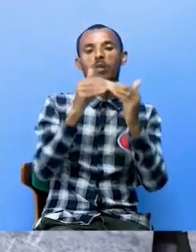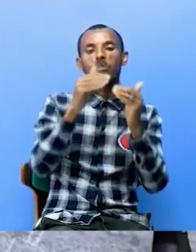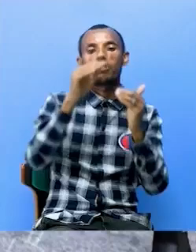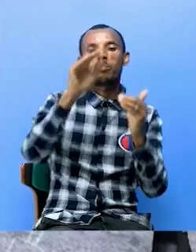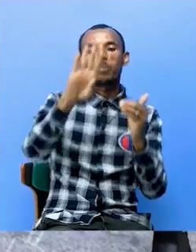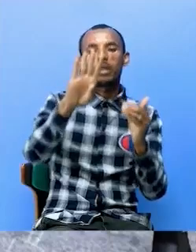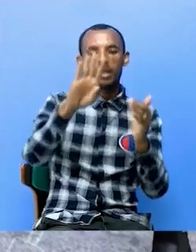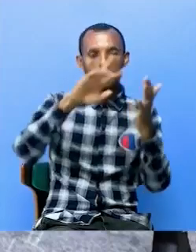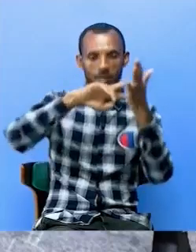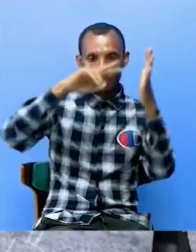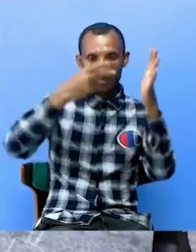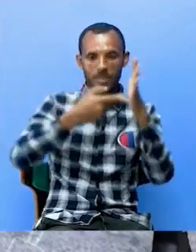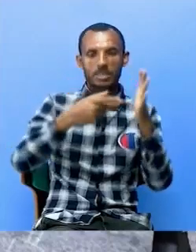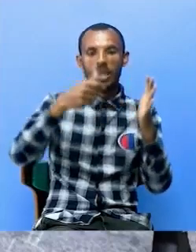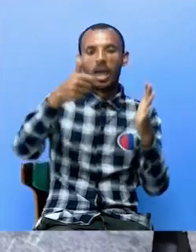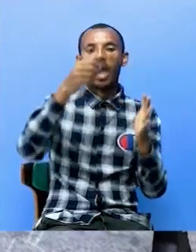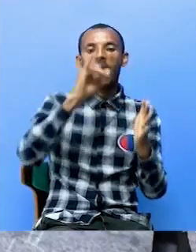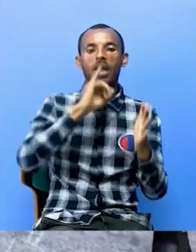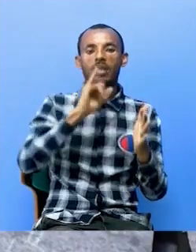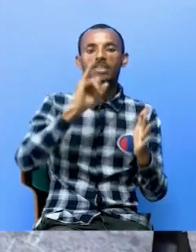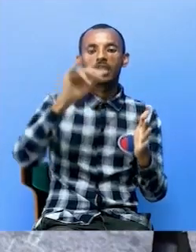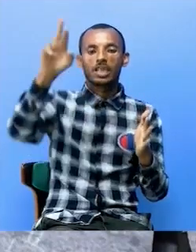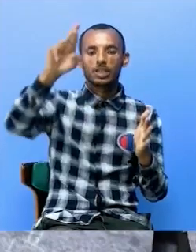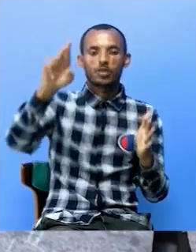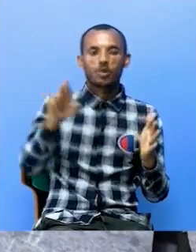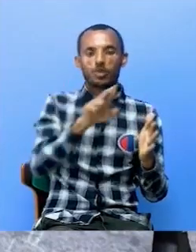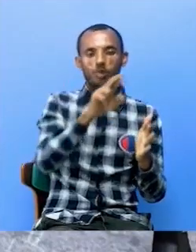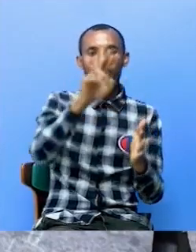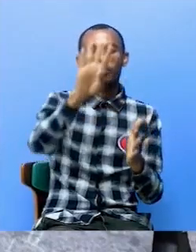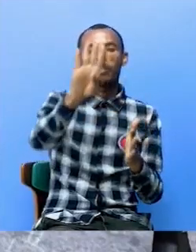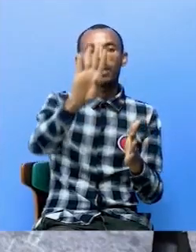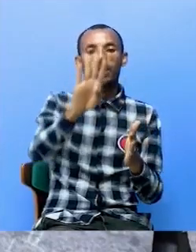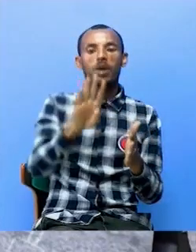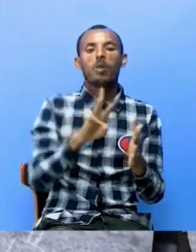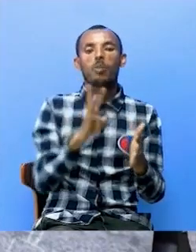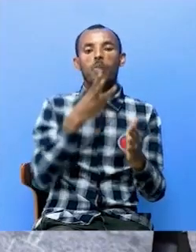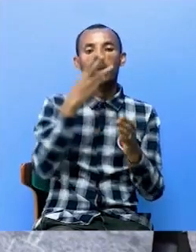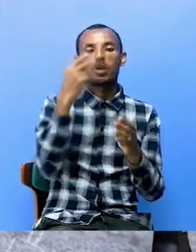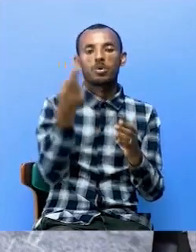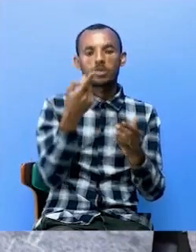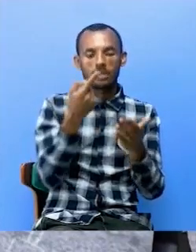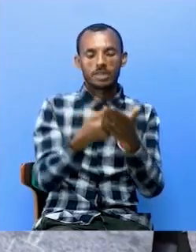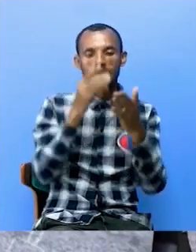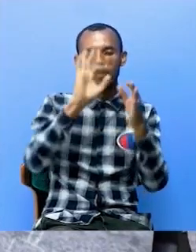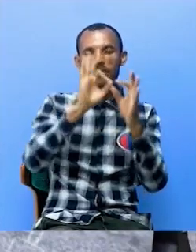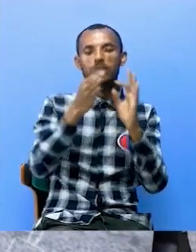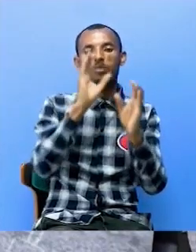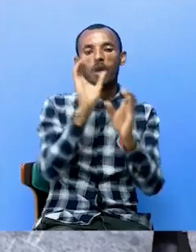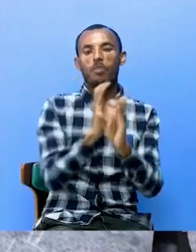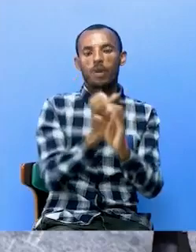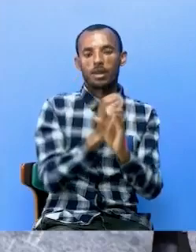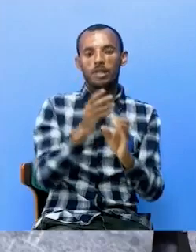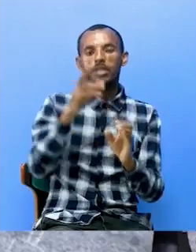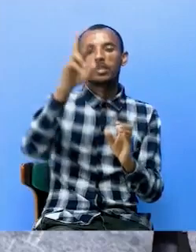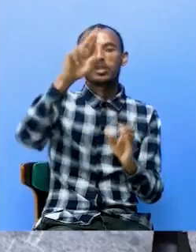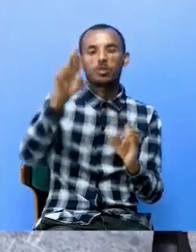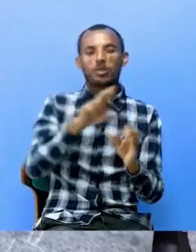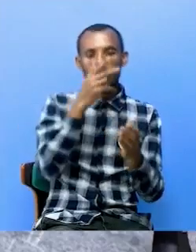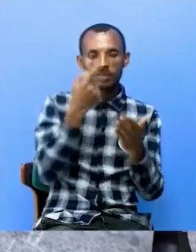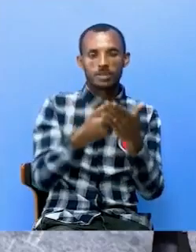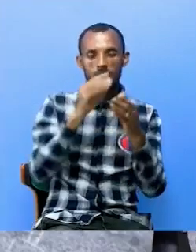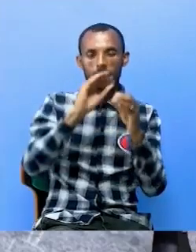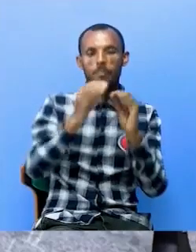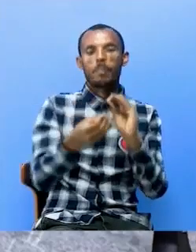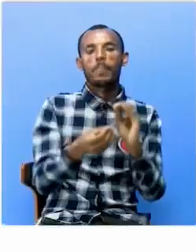b means a is square root of b. So we will apply this definition to calculate the square root of these